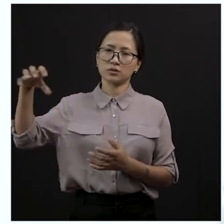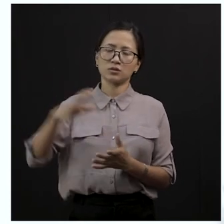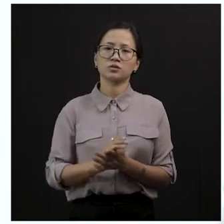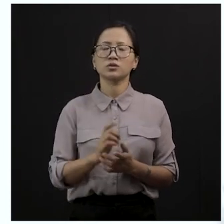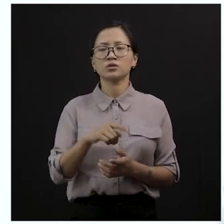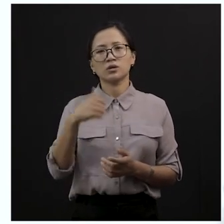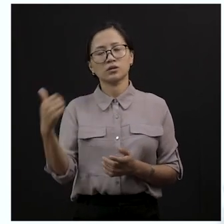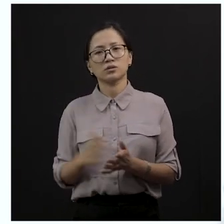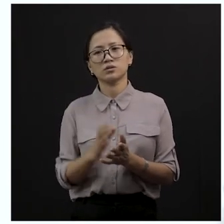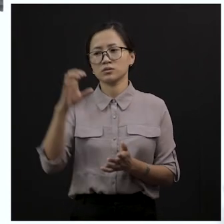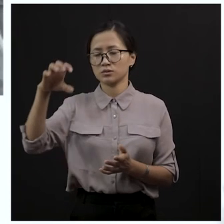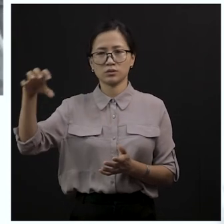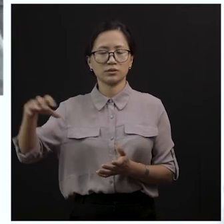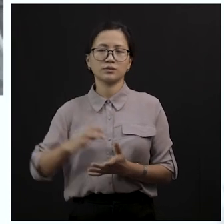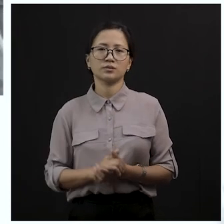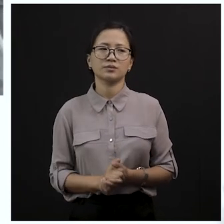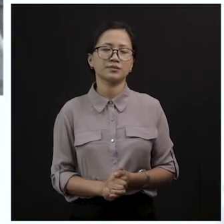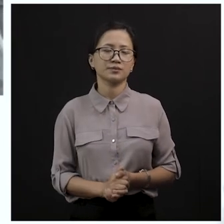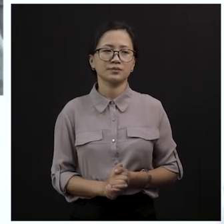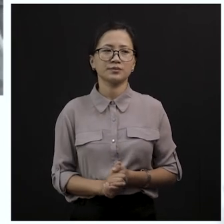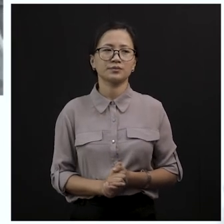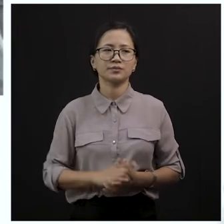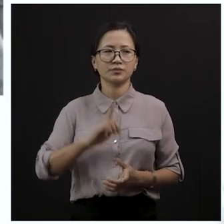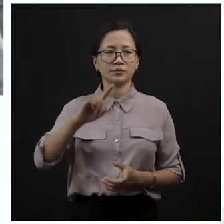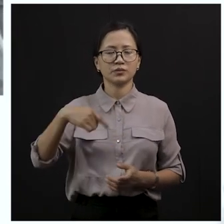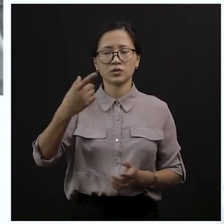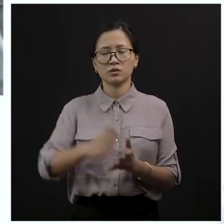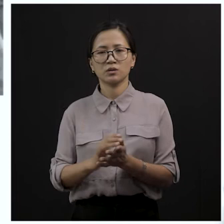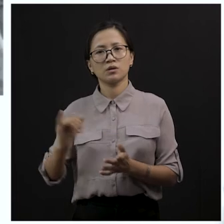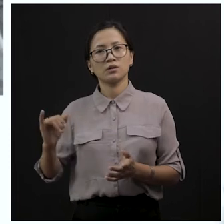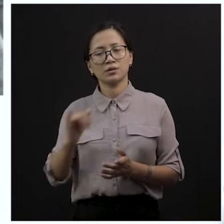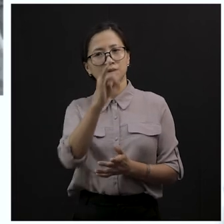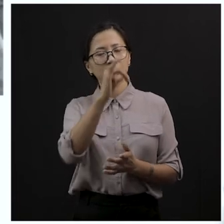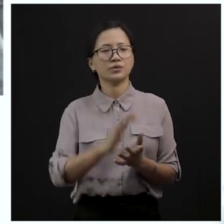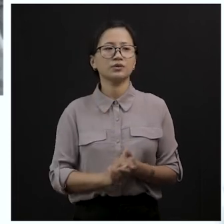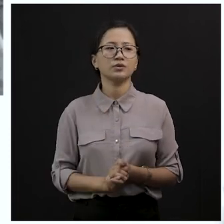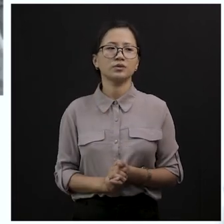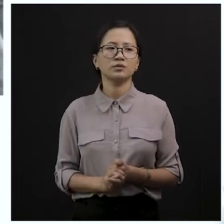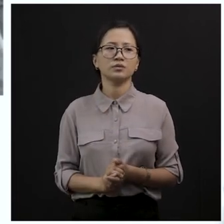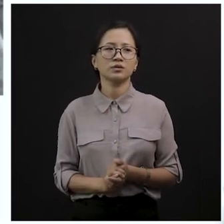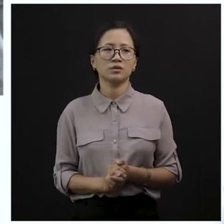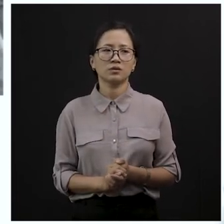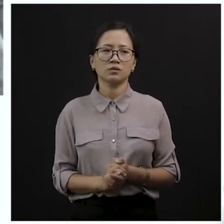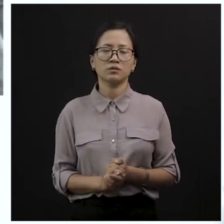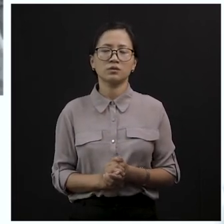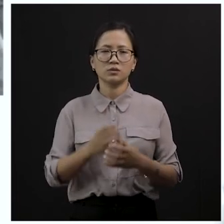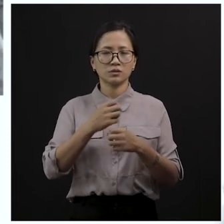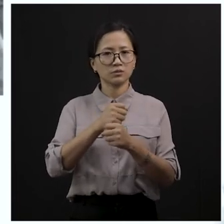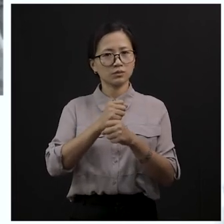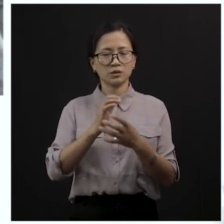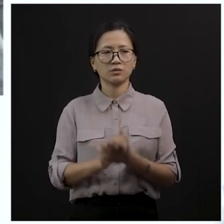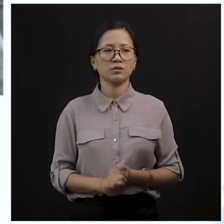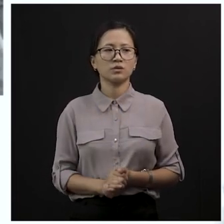for these two brothers, okay? Now the next is airplane. These two, the first airplane was